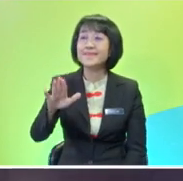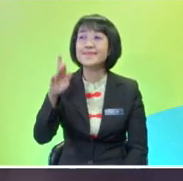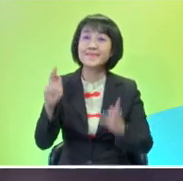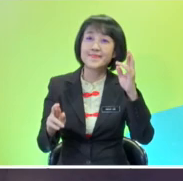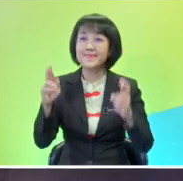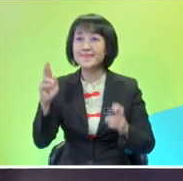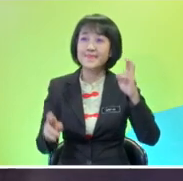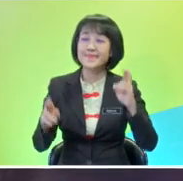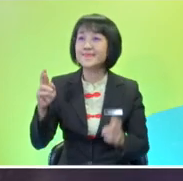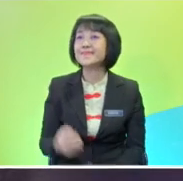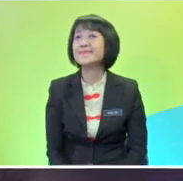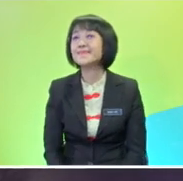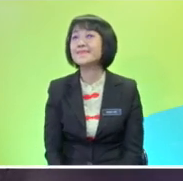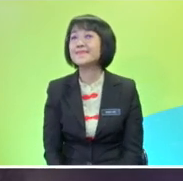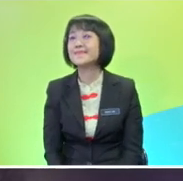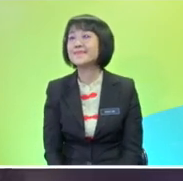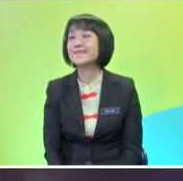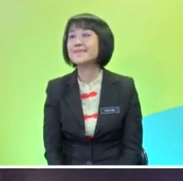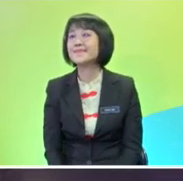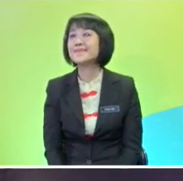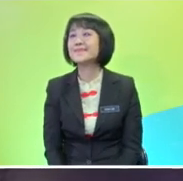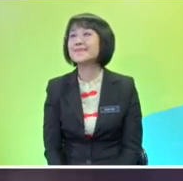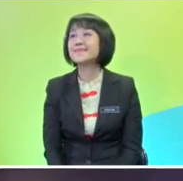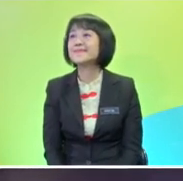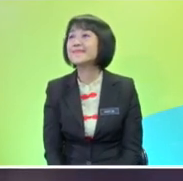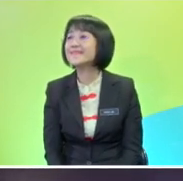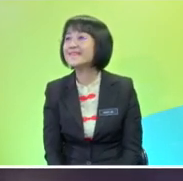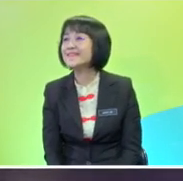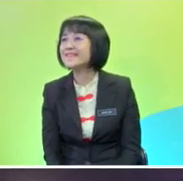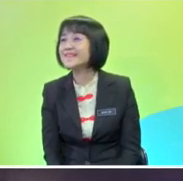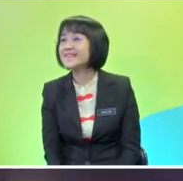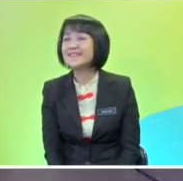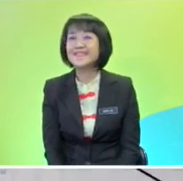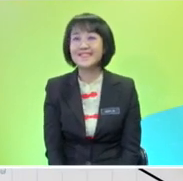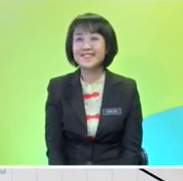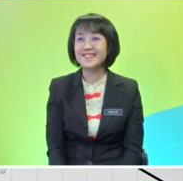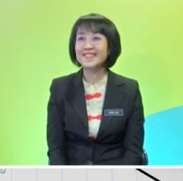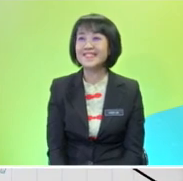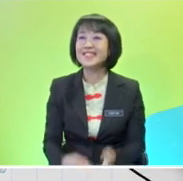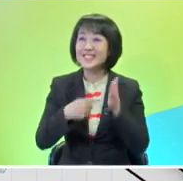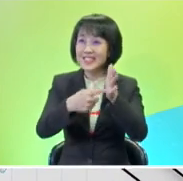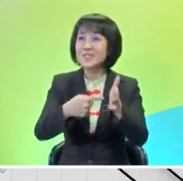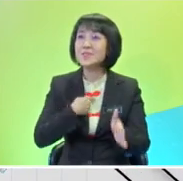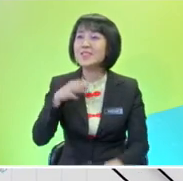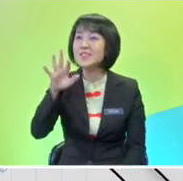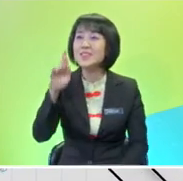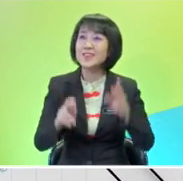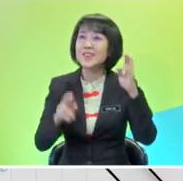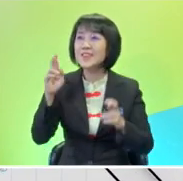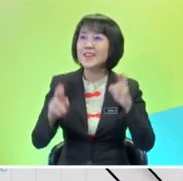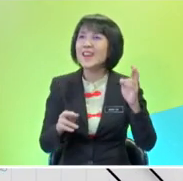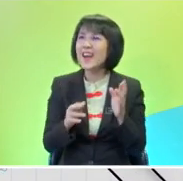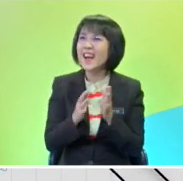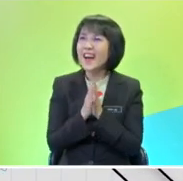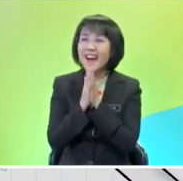Okay, I see some thumbs up already. Okay, everyone, just show me your robot on the camera. Whoa! Wow! Whoa,